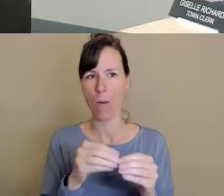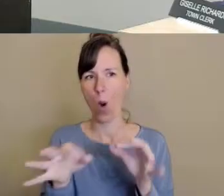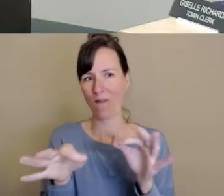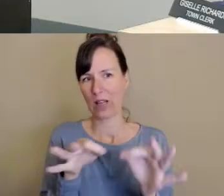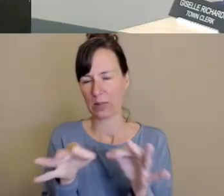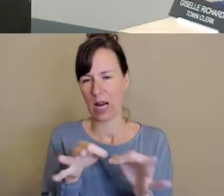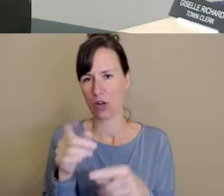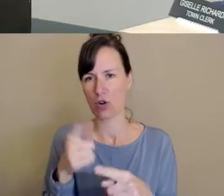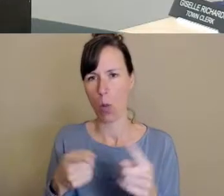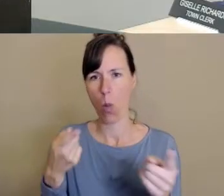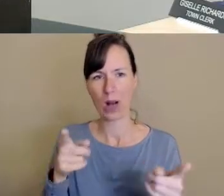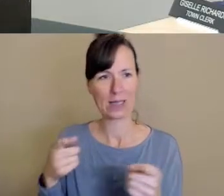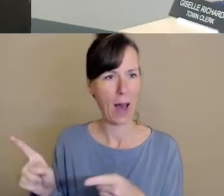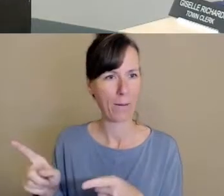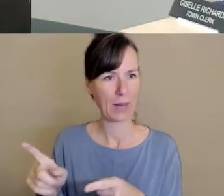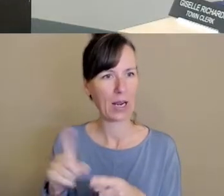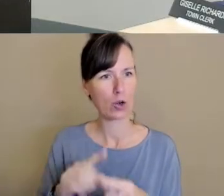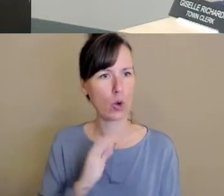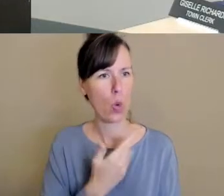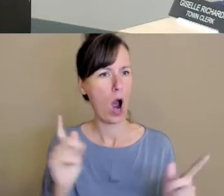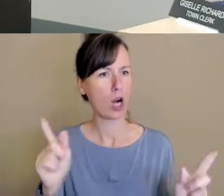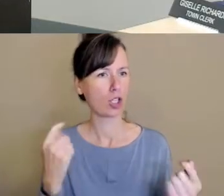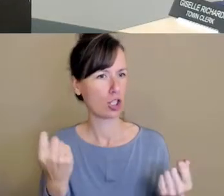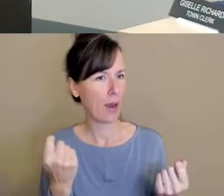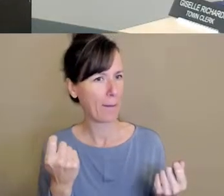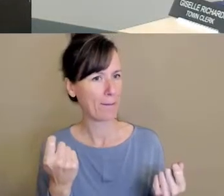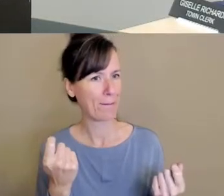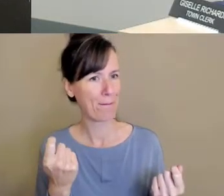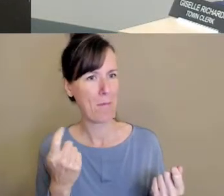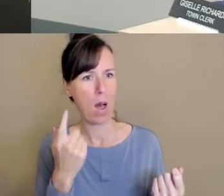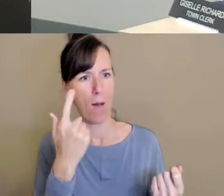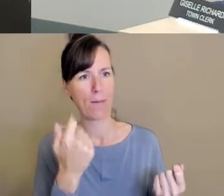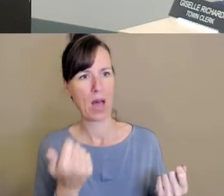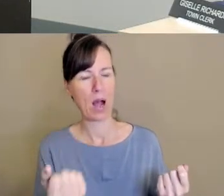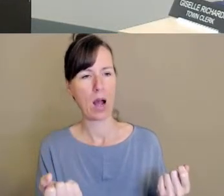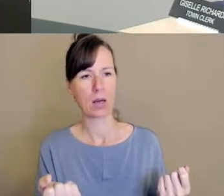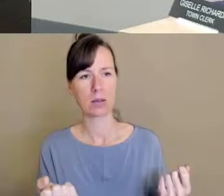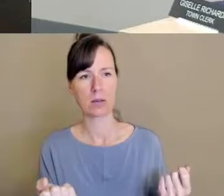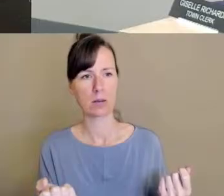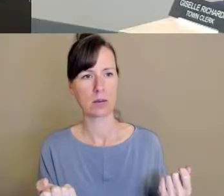what's happening to our gym, because there are multiple